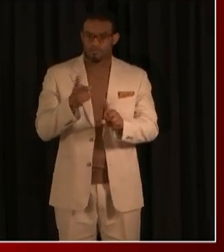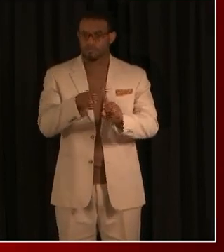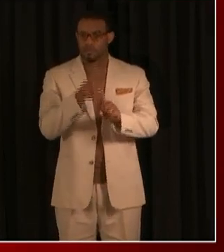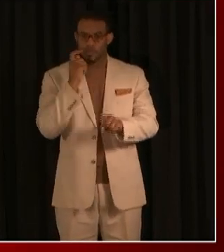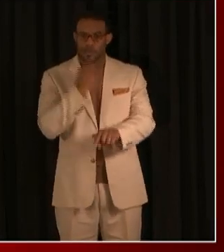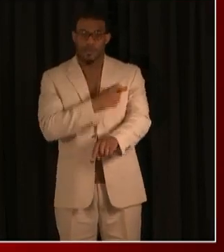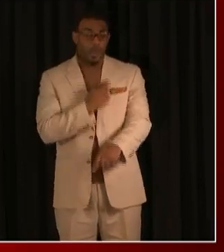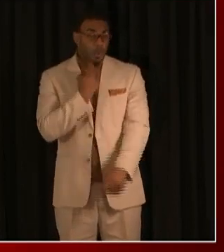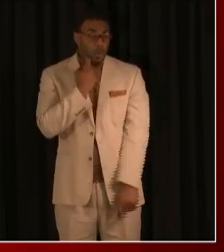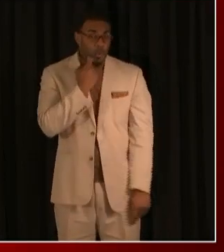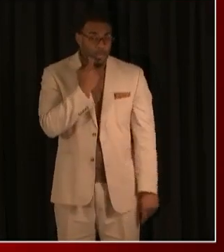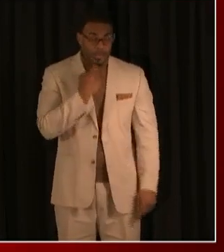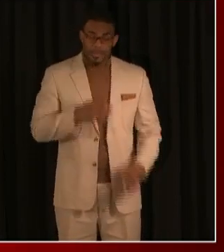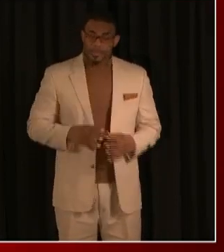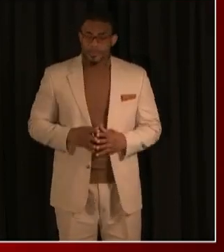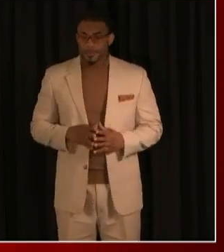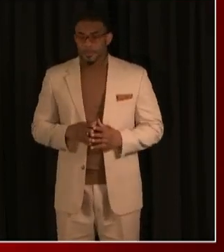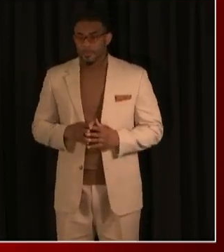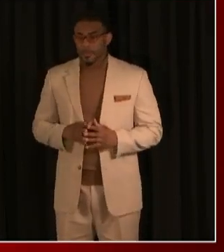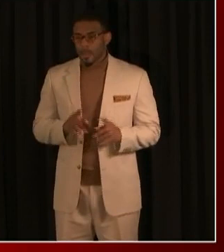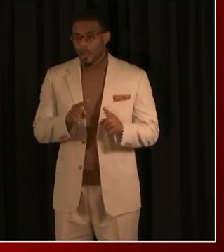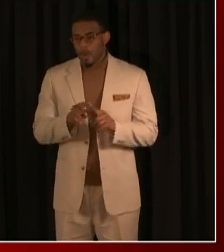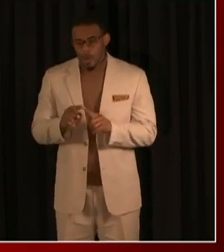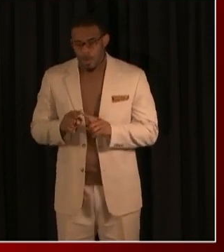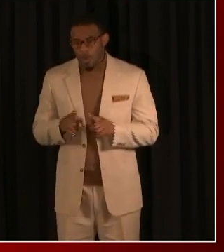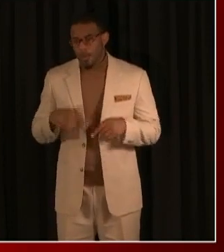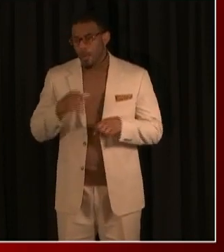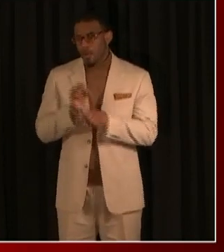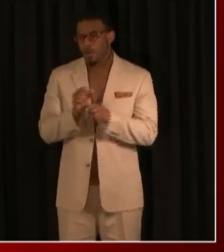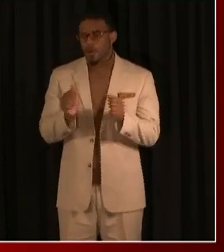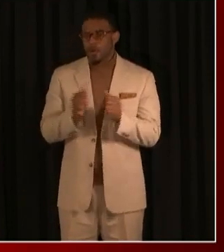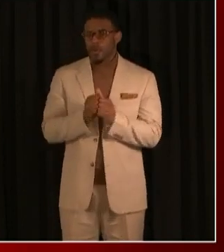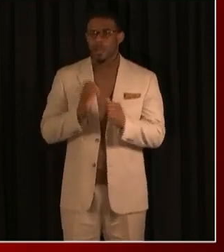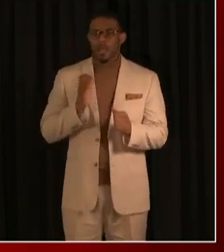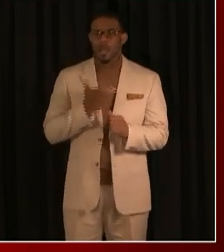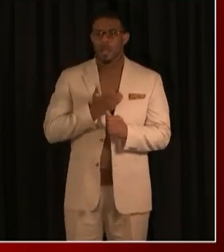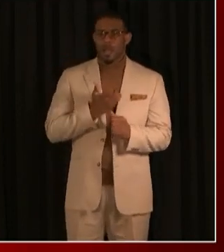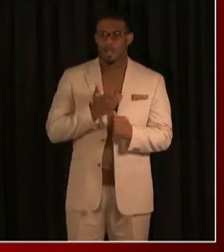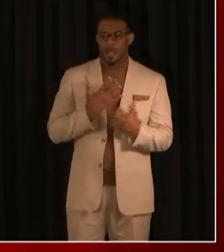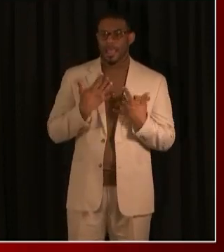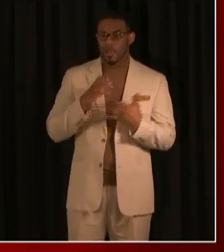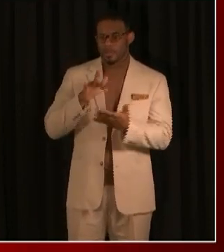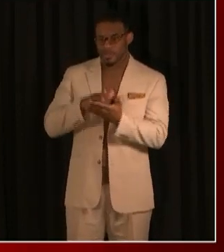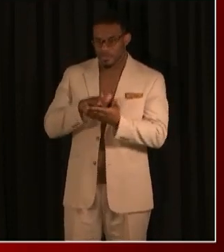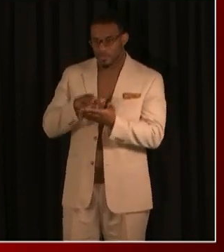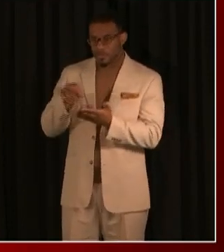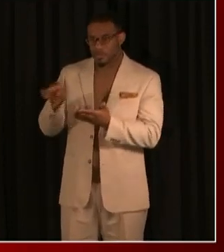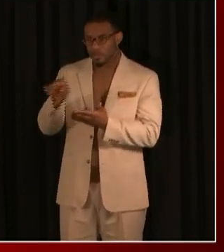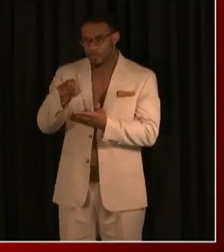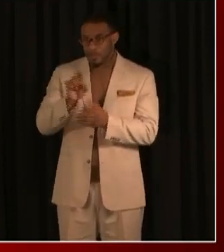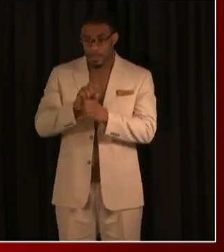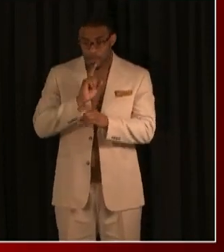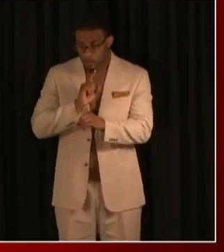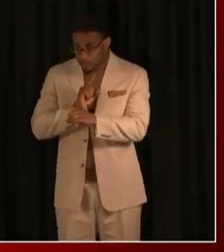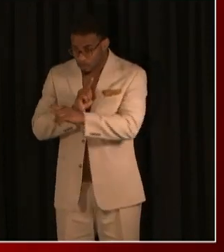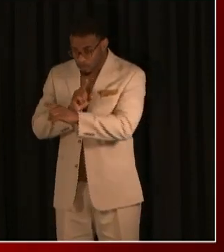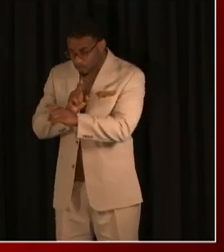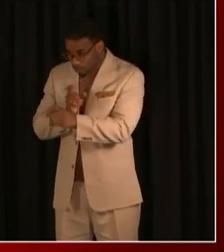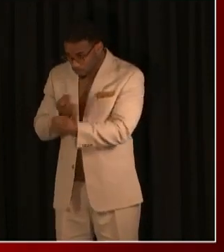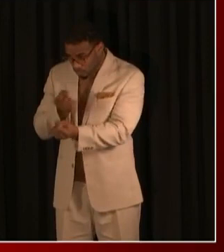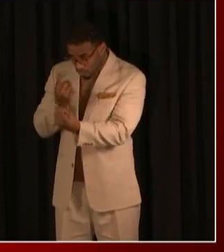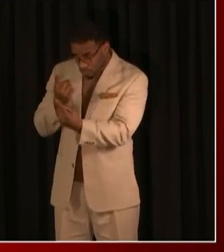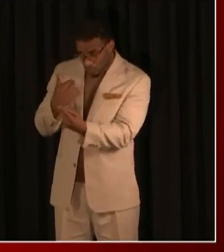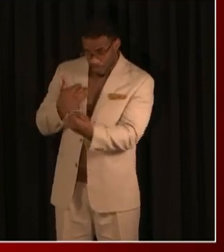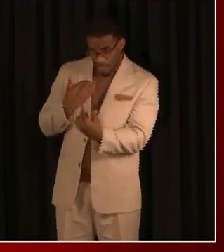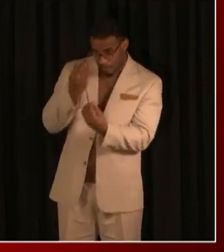vaccine. Recently, also been working with our health centers to make sure